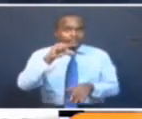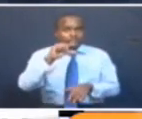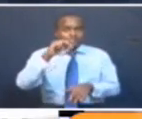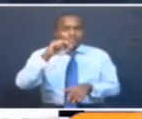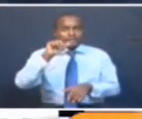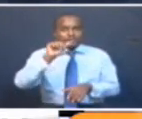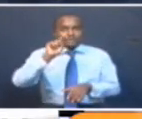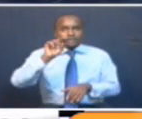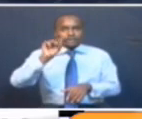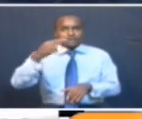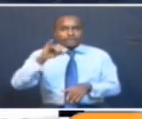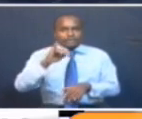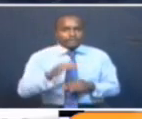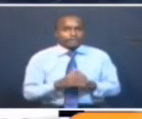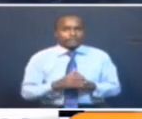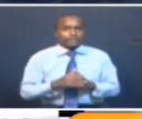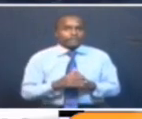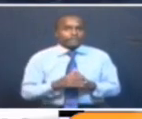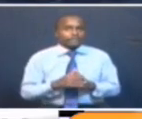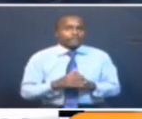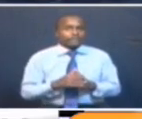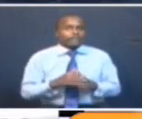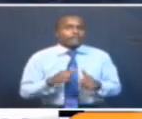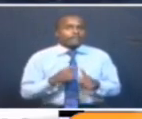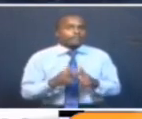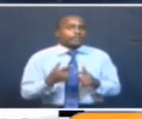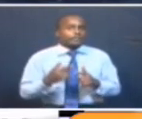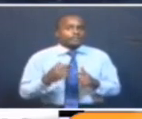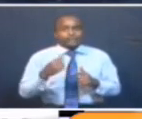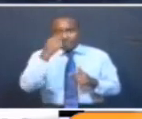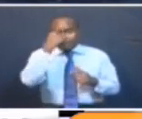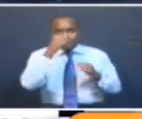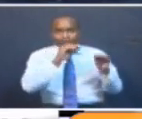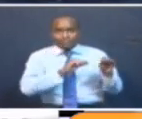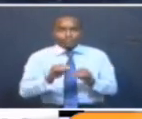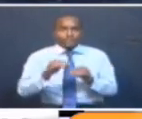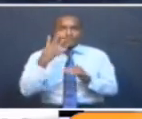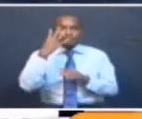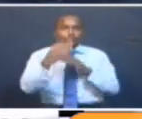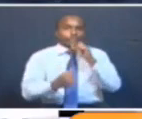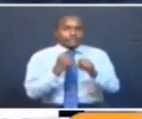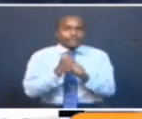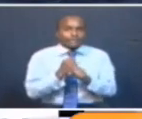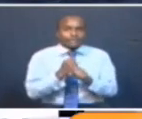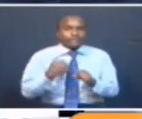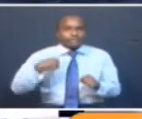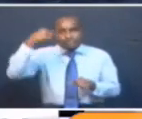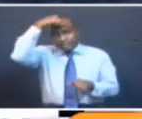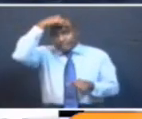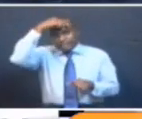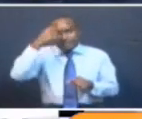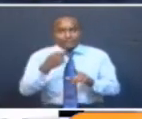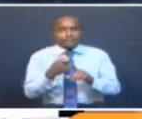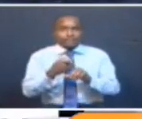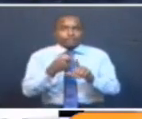business. When he had a Quit India movement, and in 4 years' time, I graduated from the